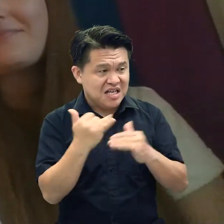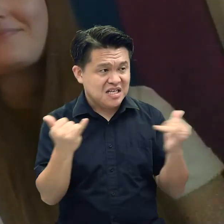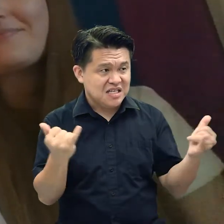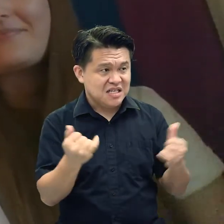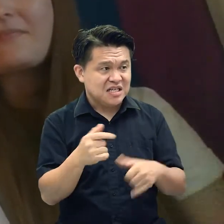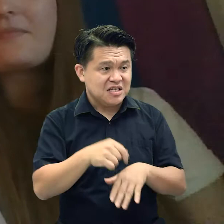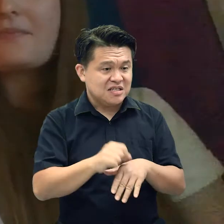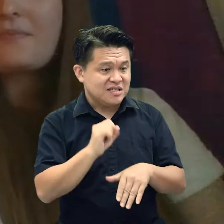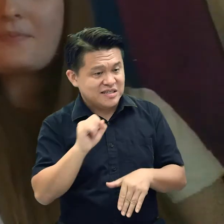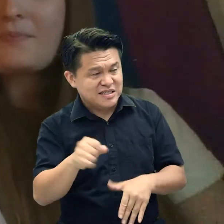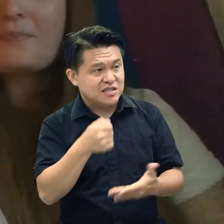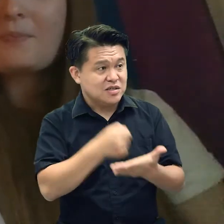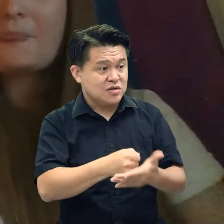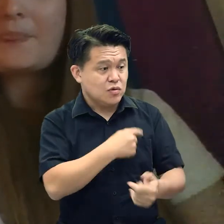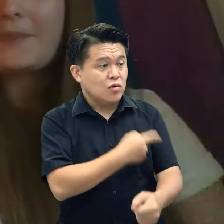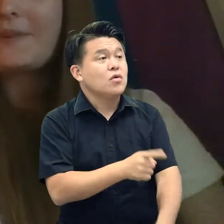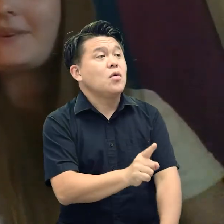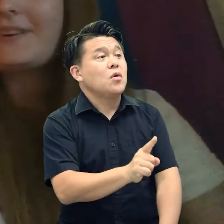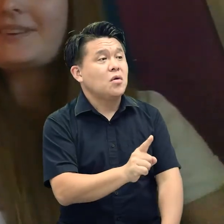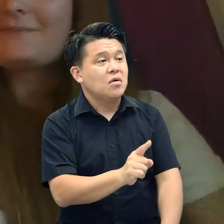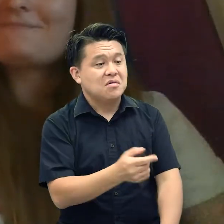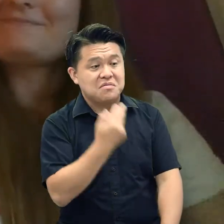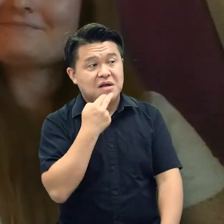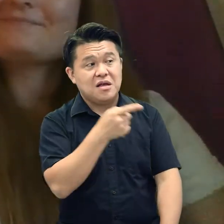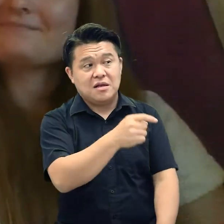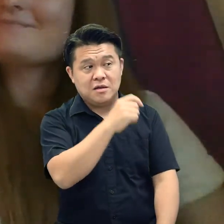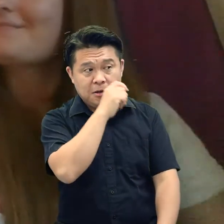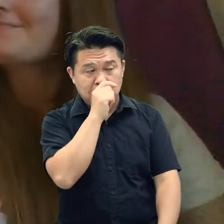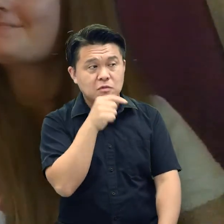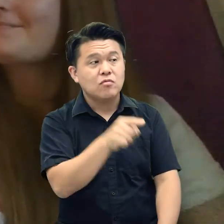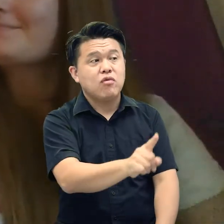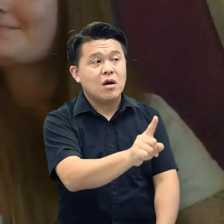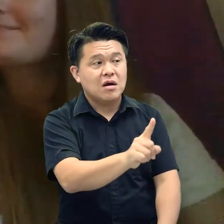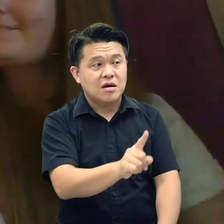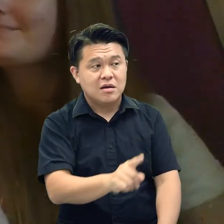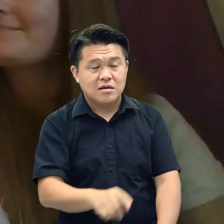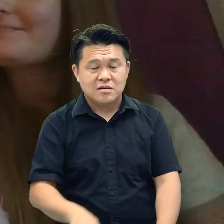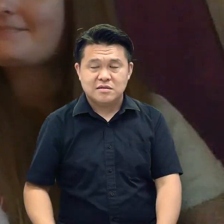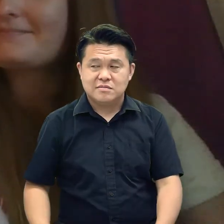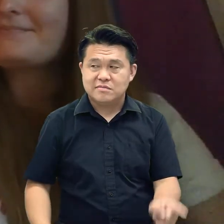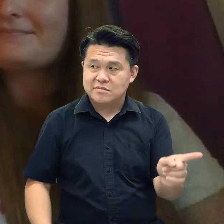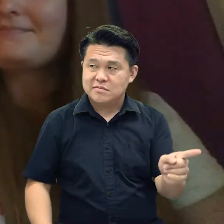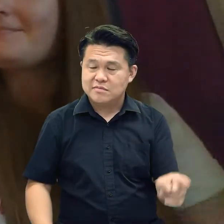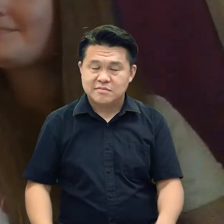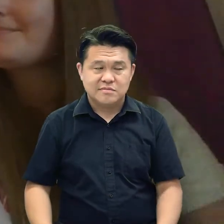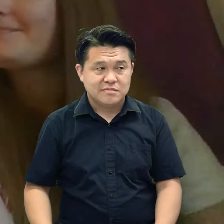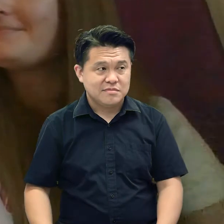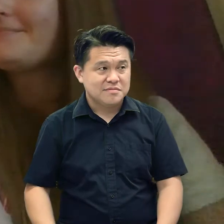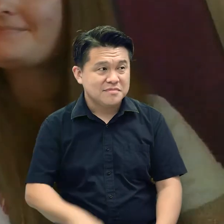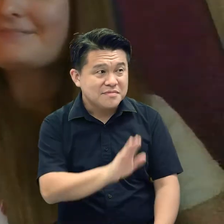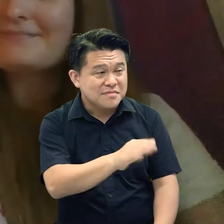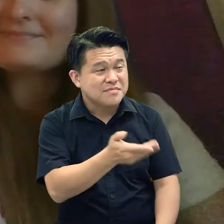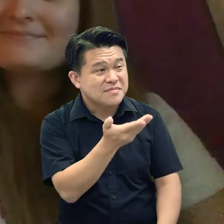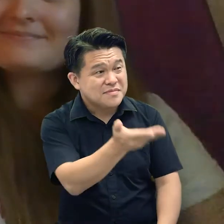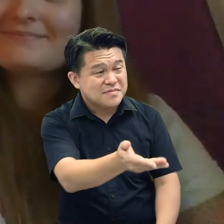being just out of nowhere, and let alone decide our own sexual orientation. It's like, who are you? Who the fuck are you?